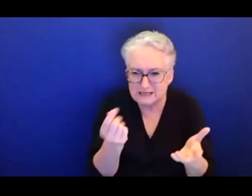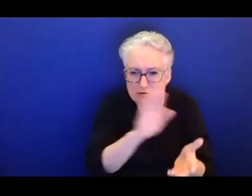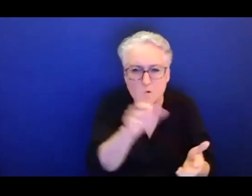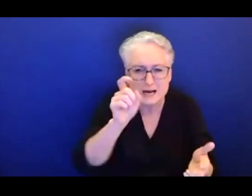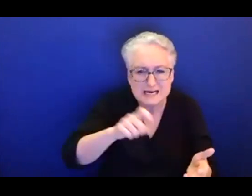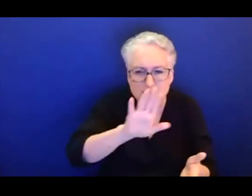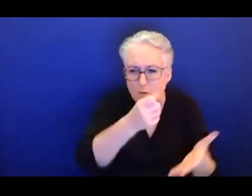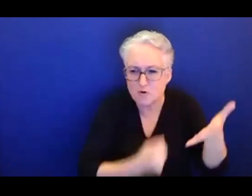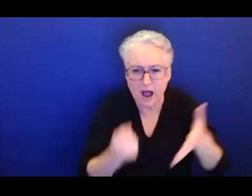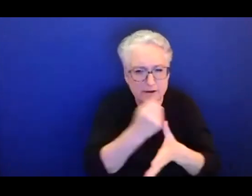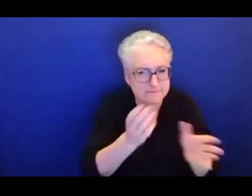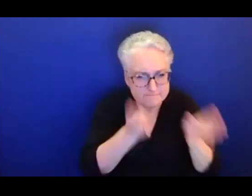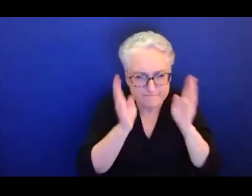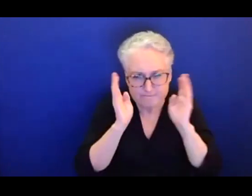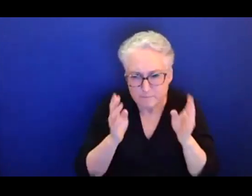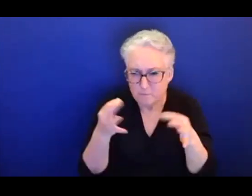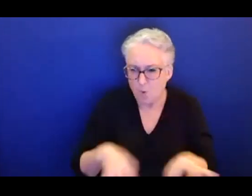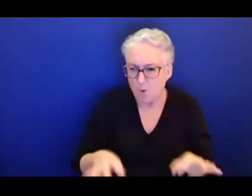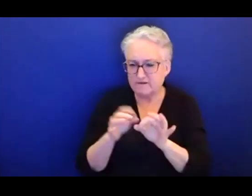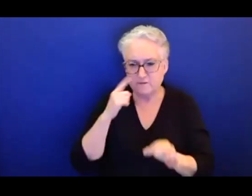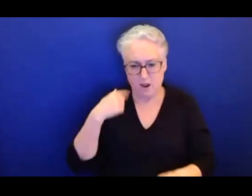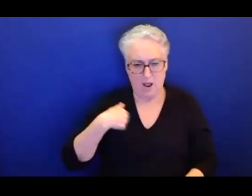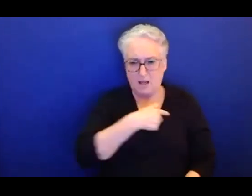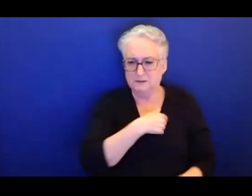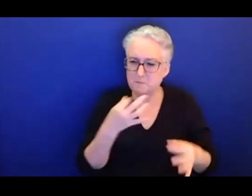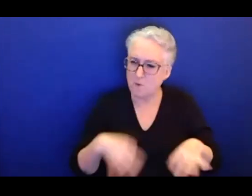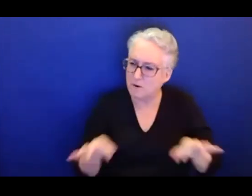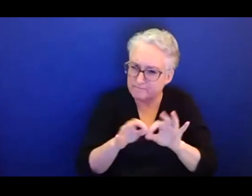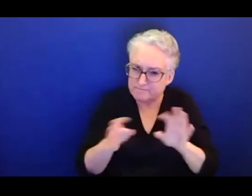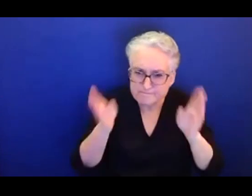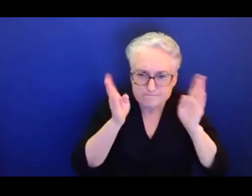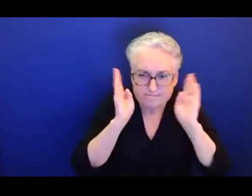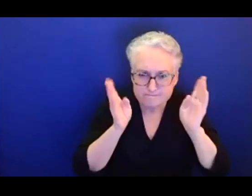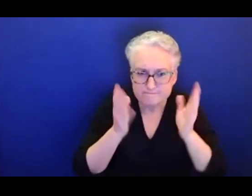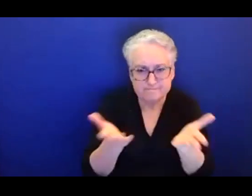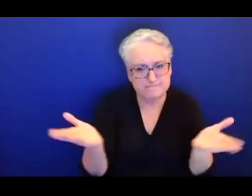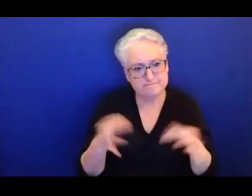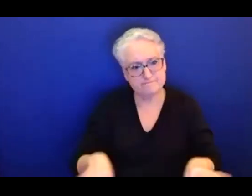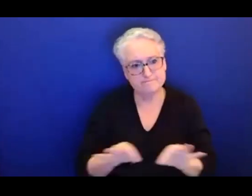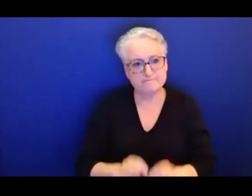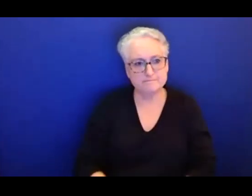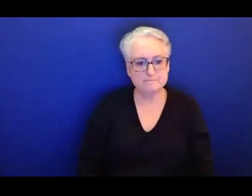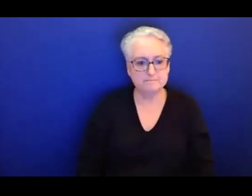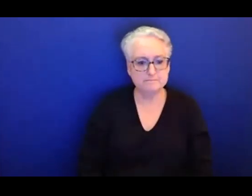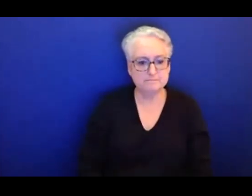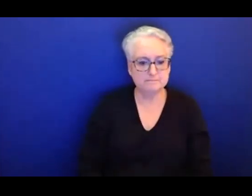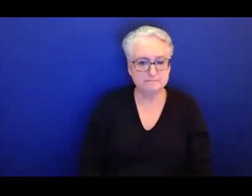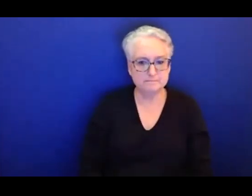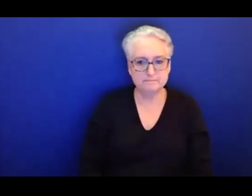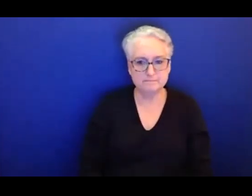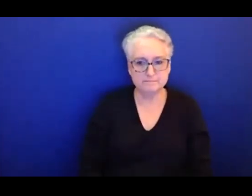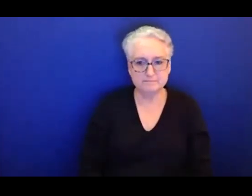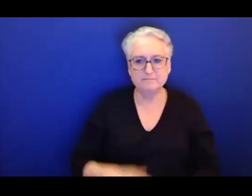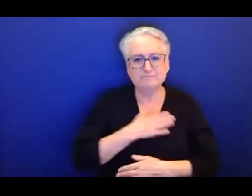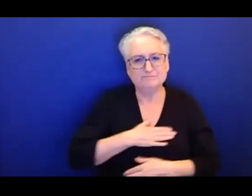So in closing, I just want to thank everyone who took the time out of their busy schedules to provide much needed feedback. Your participation is an